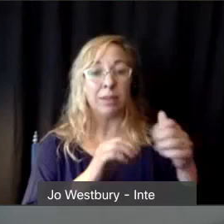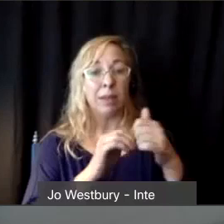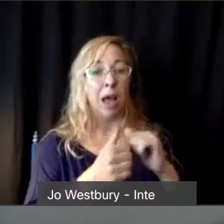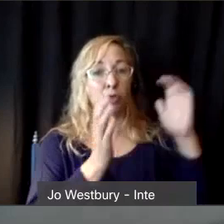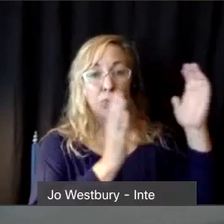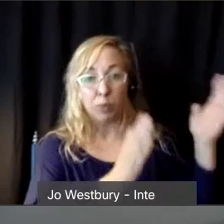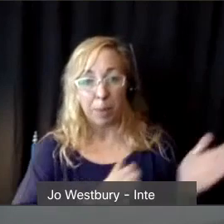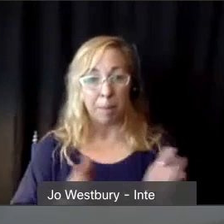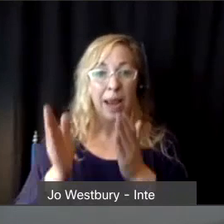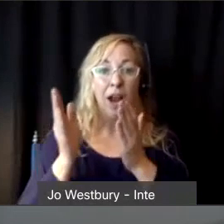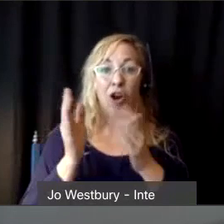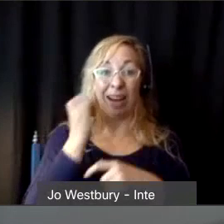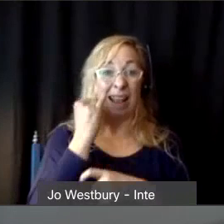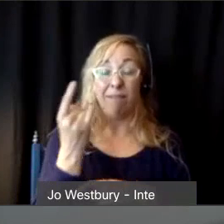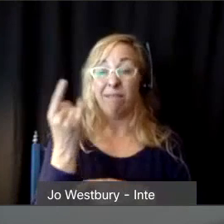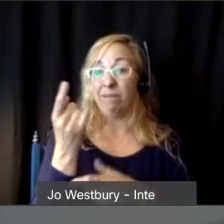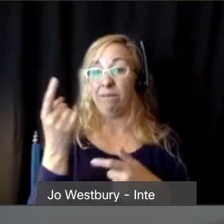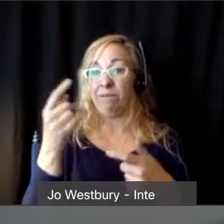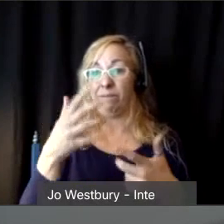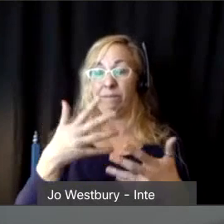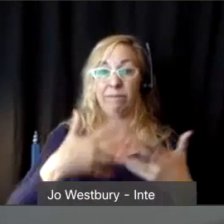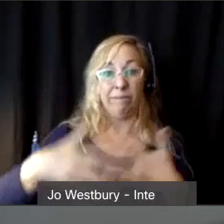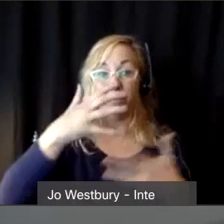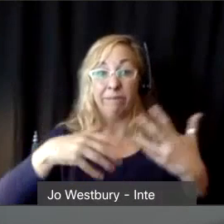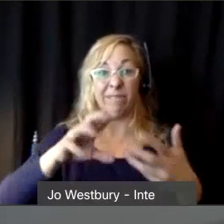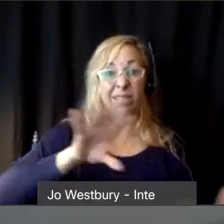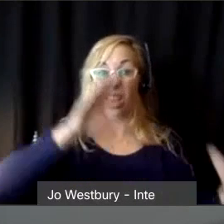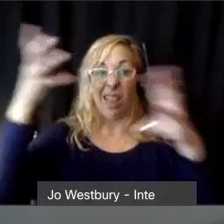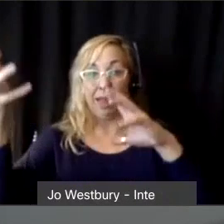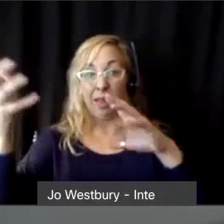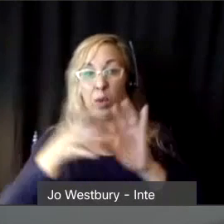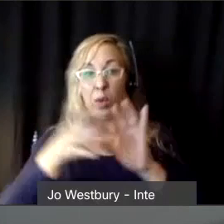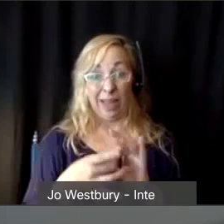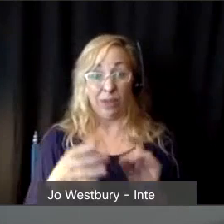possible civil unrest related to the election?